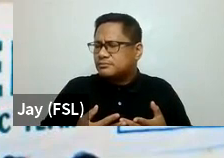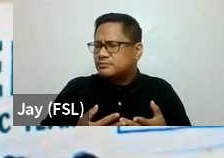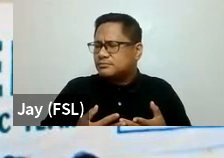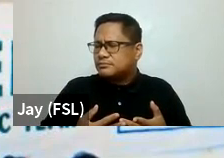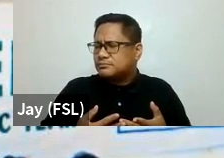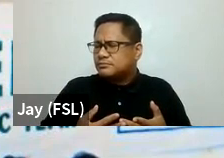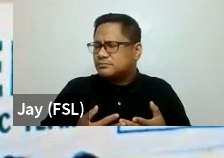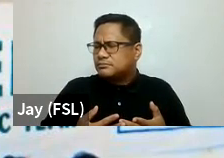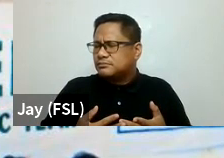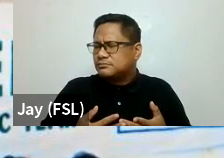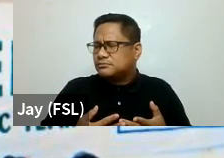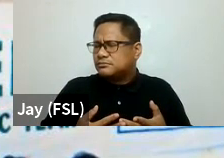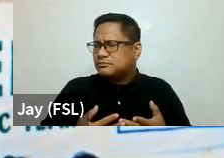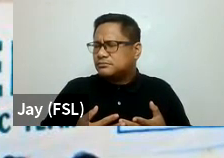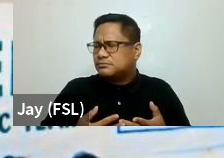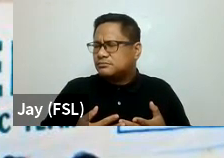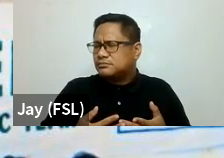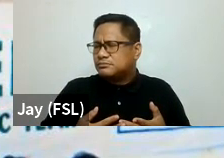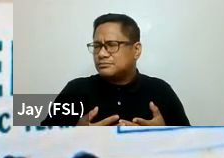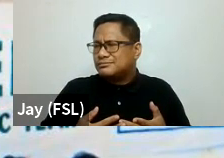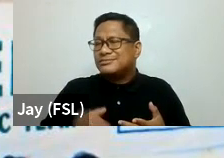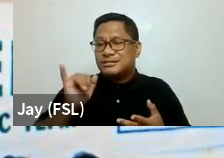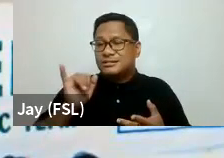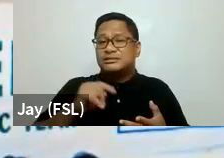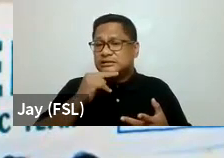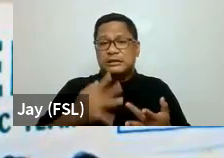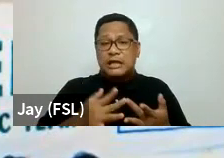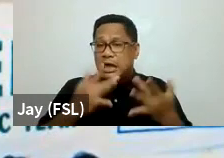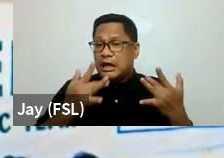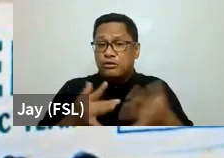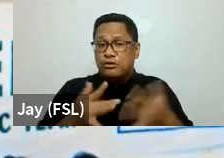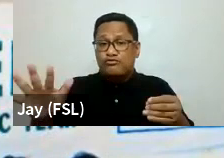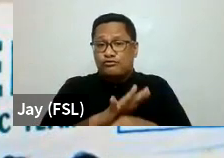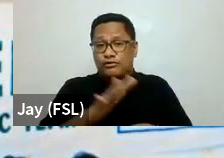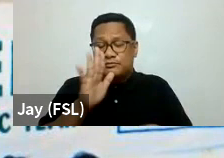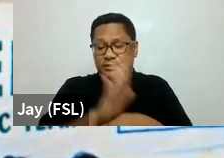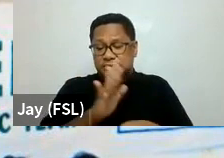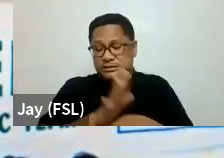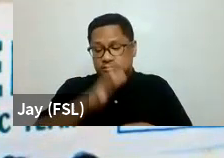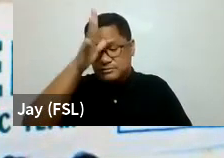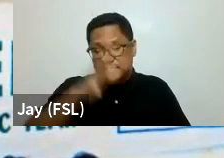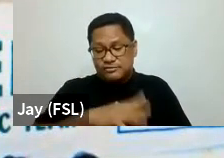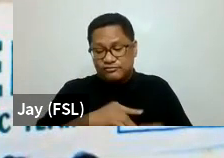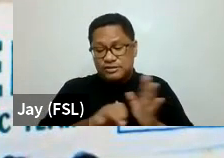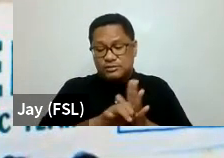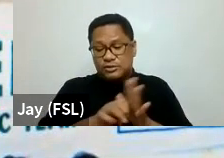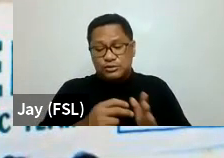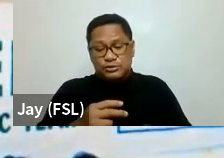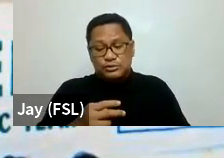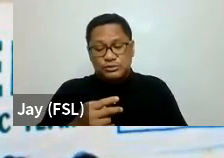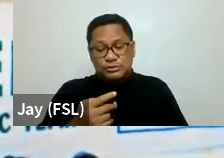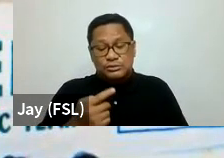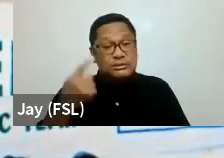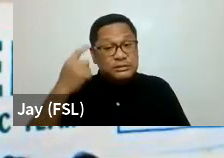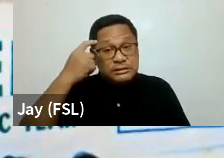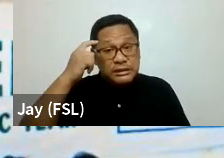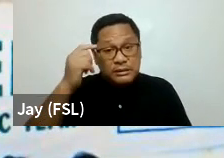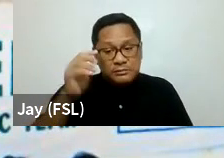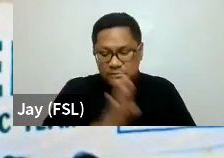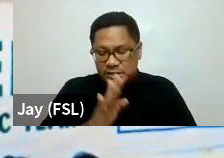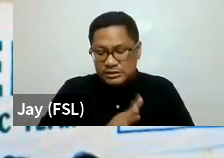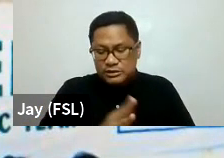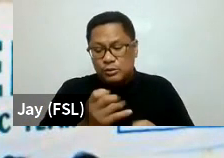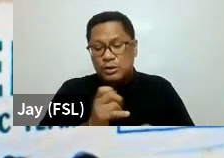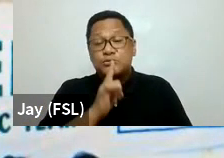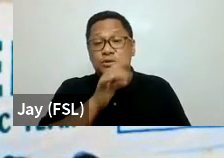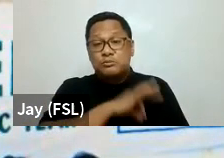is not fully a businessman's heart. Eh. Kasi if we think of a businessman, ang gusto niya lang talaga profit. In